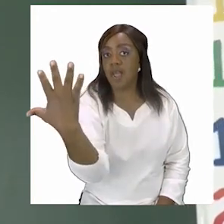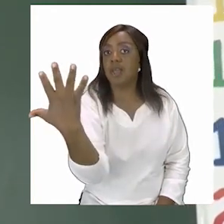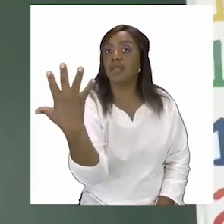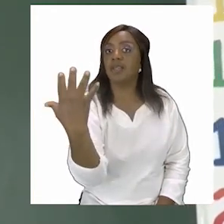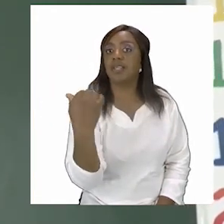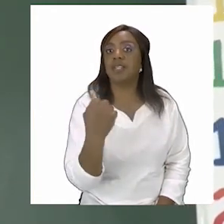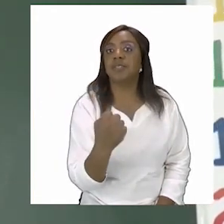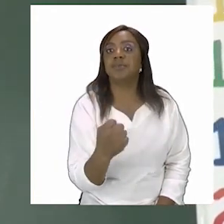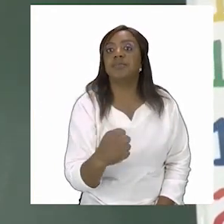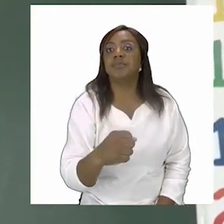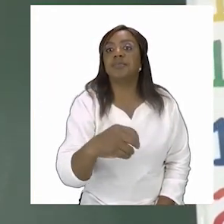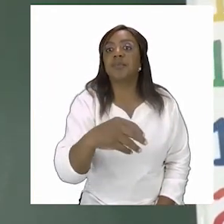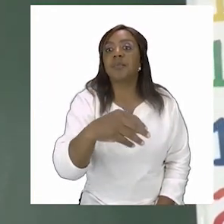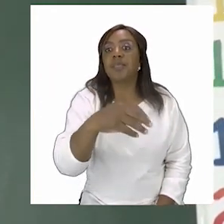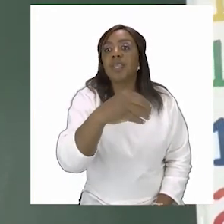Friday,